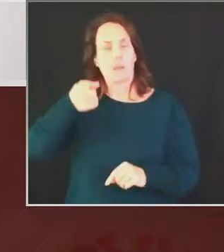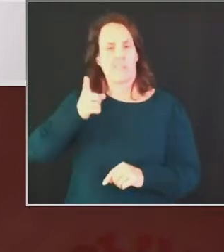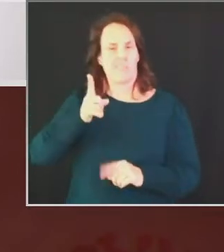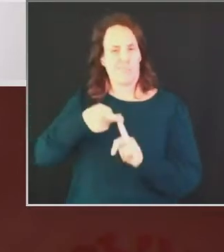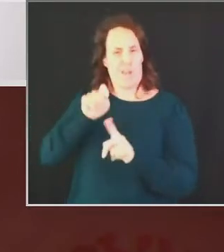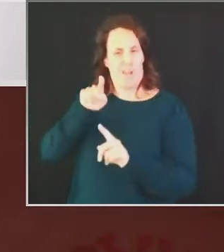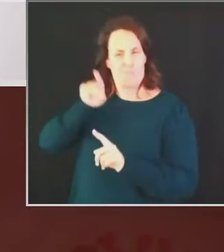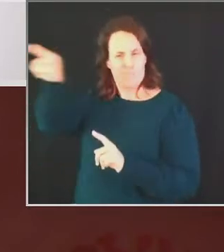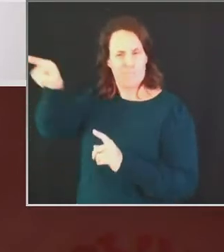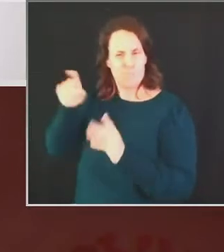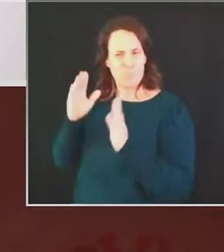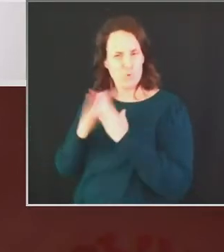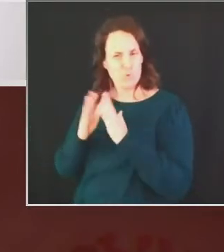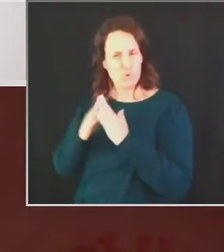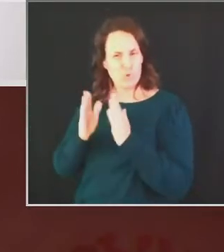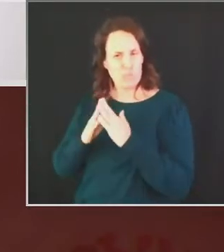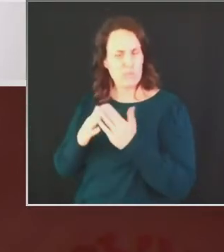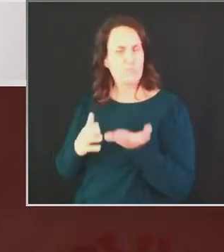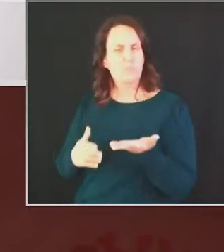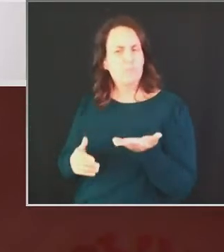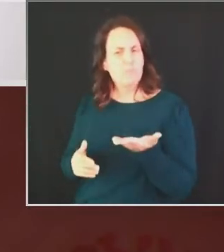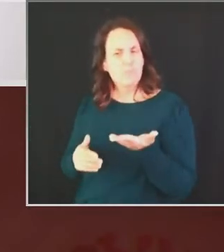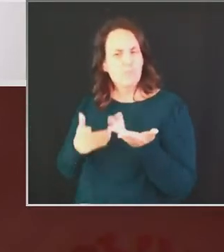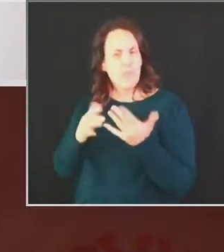the source of the infection?